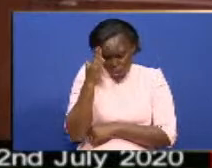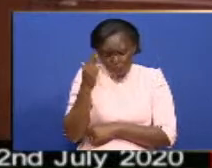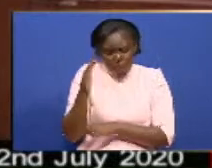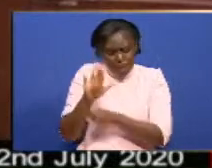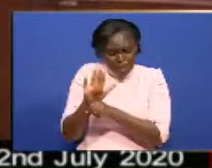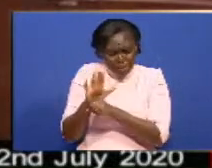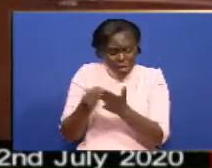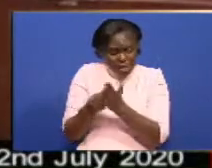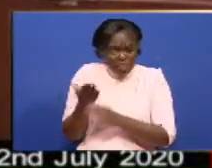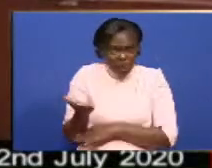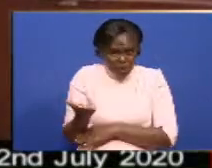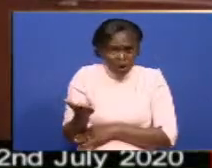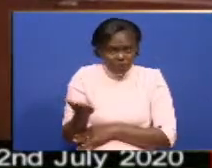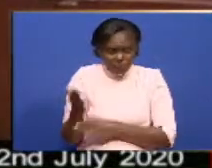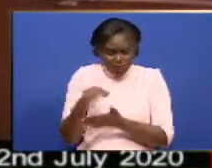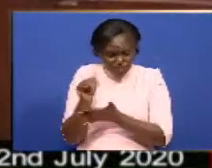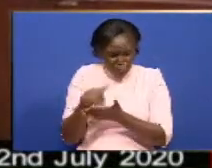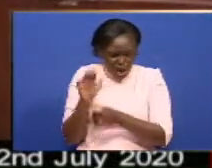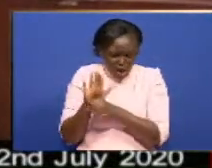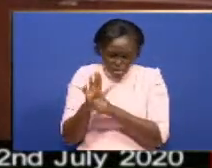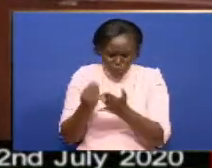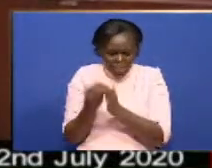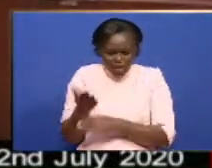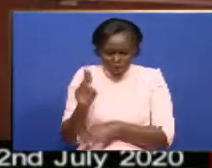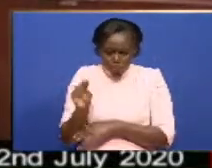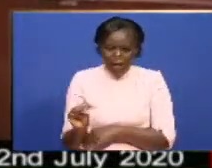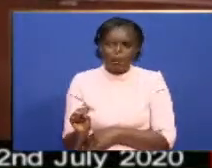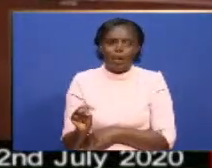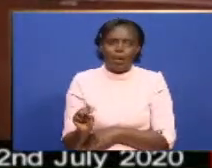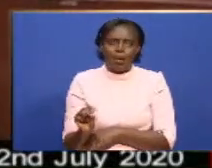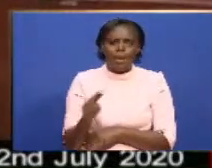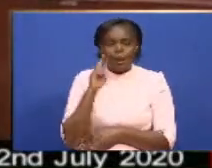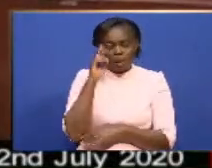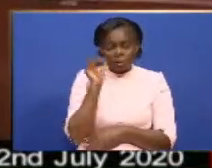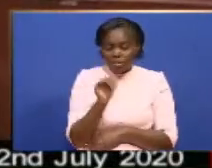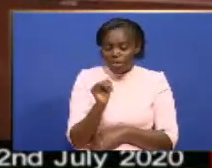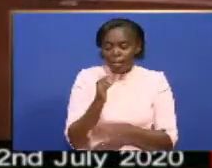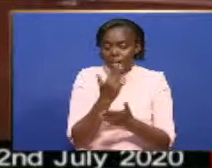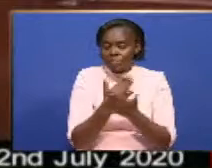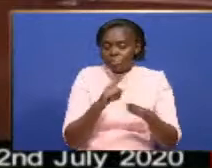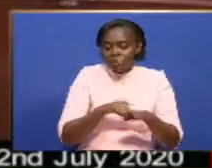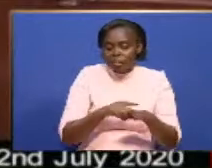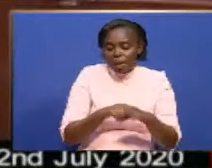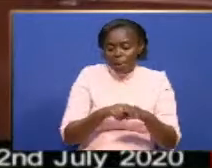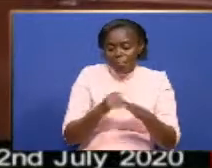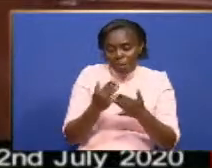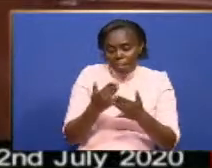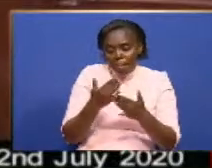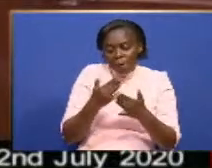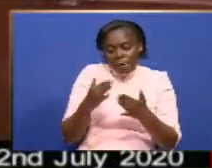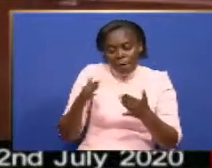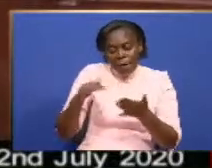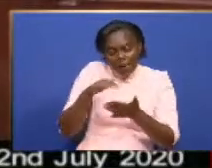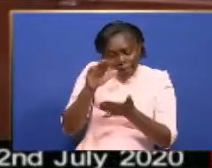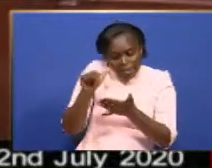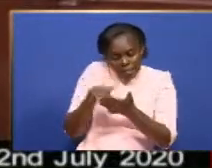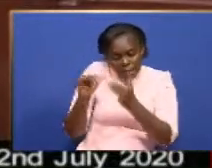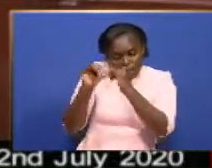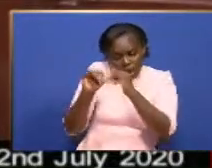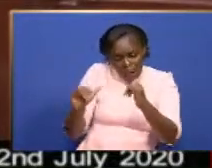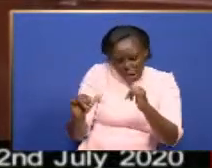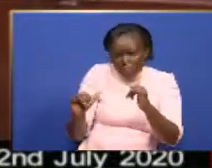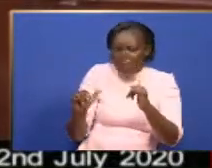others, the money involved is big. And for that reason, that's why you find the facilities at the refugee camp are usually